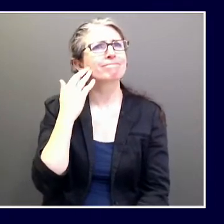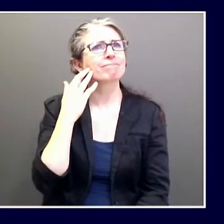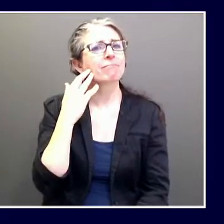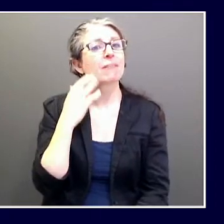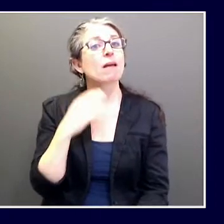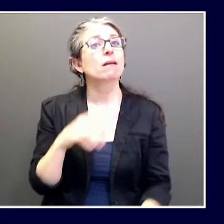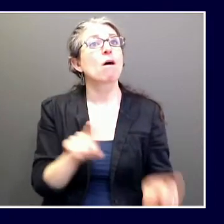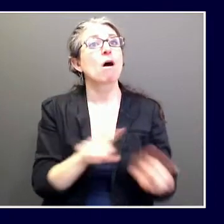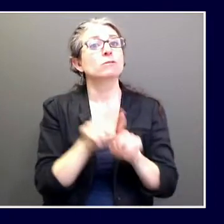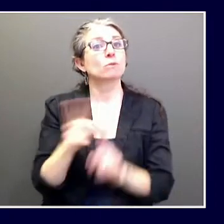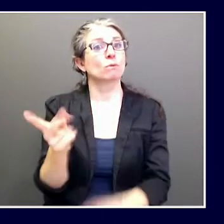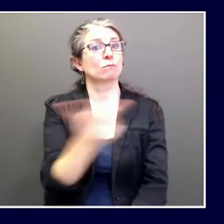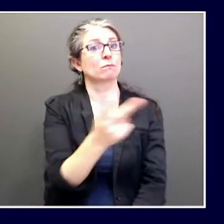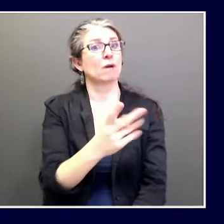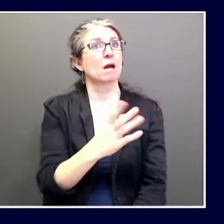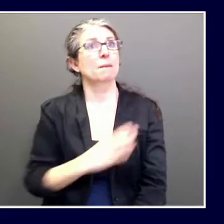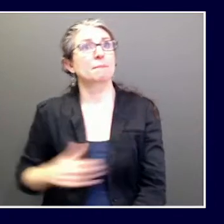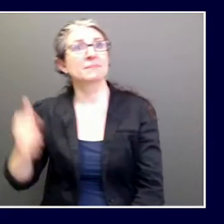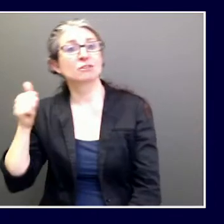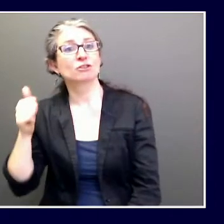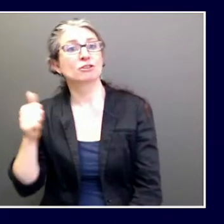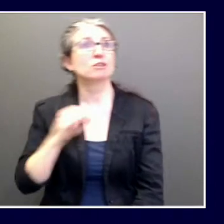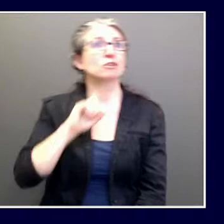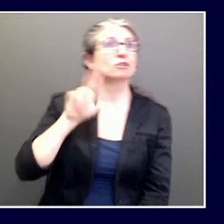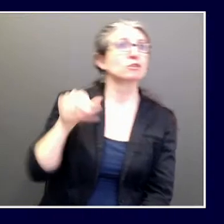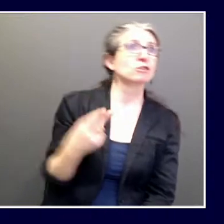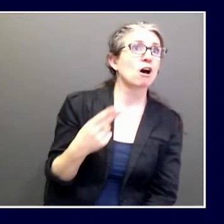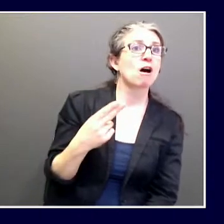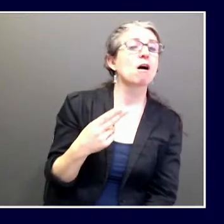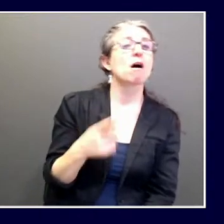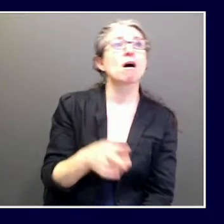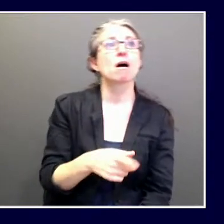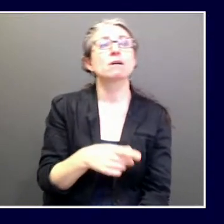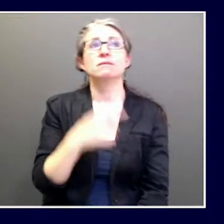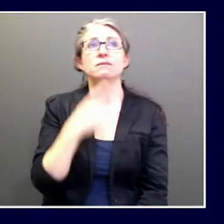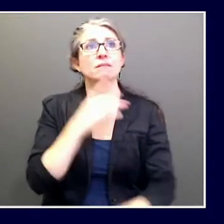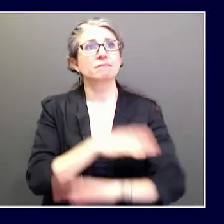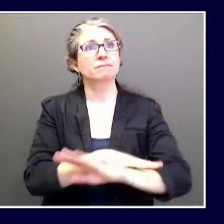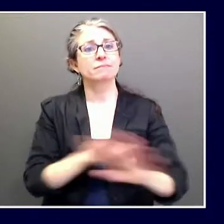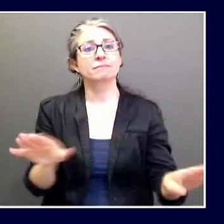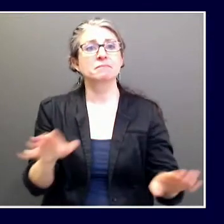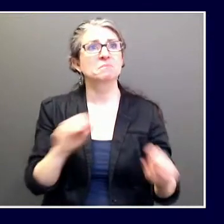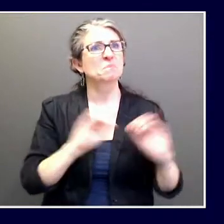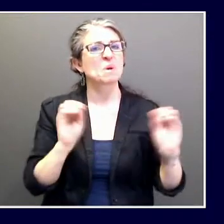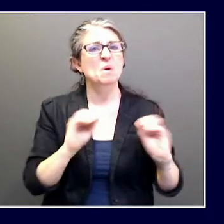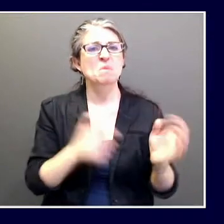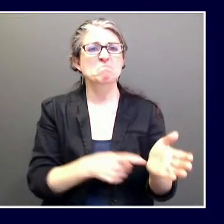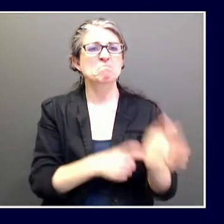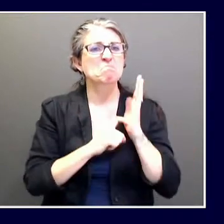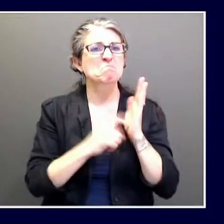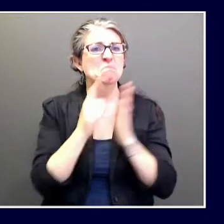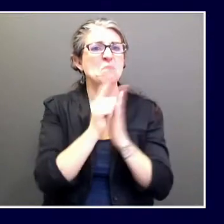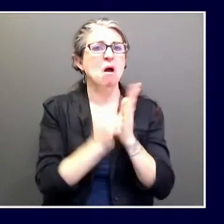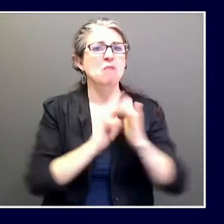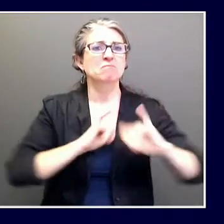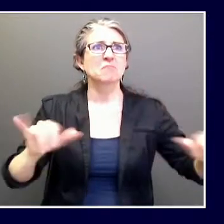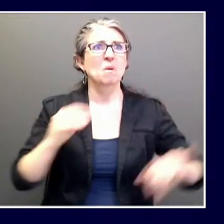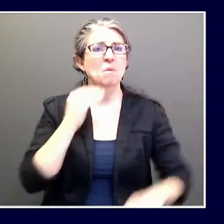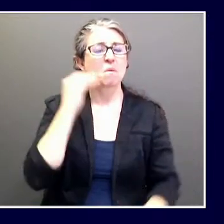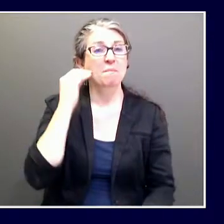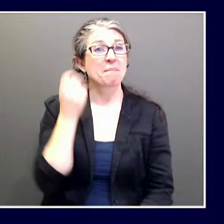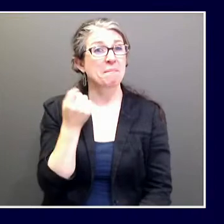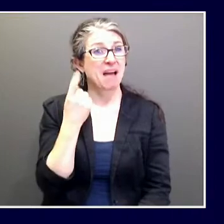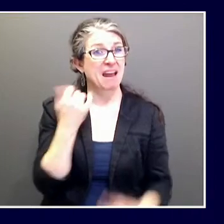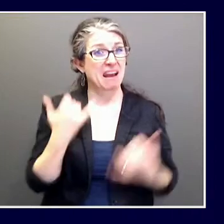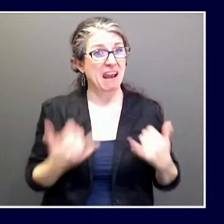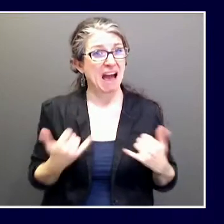likely not coming back. But given how much worse things are now than at any other point during the pandemic in terms of hospitalizations, in terms of deaths, in terms of